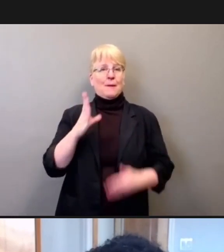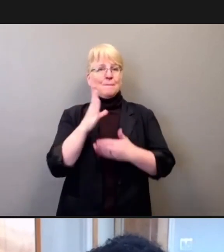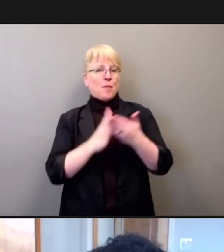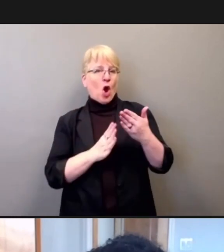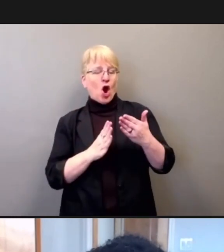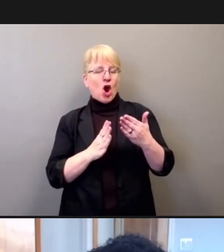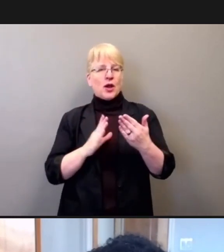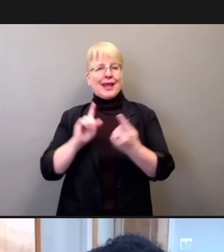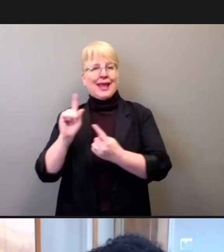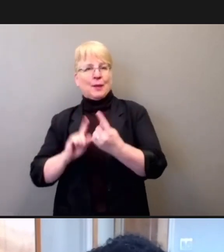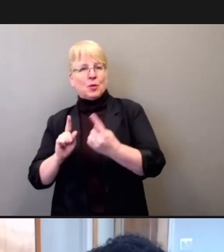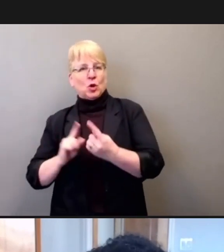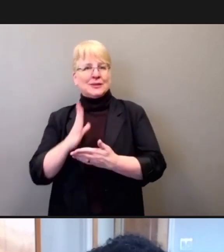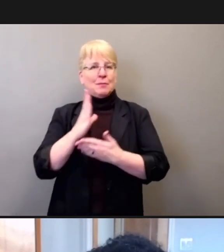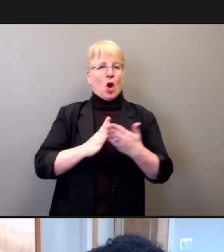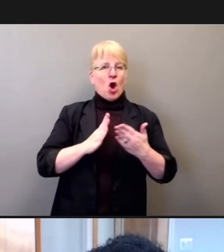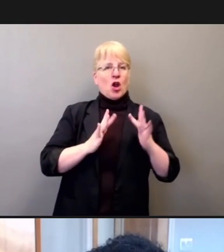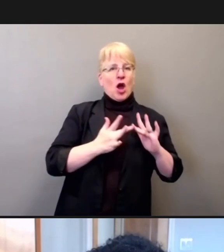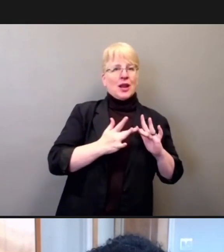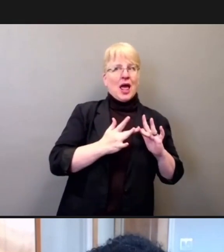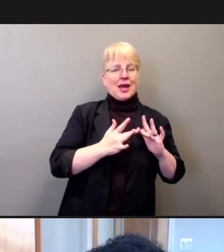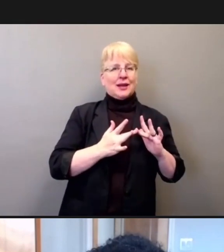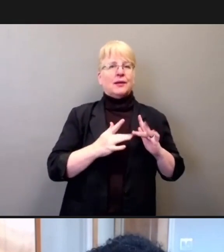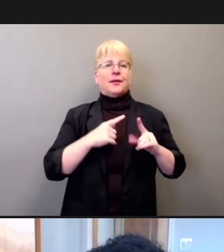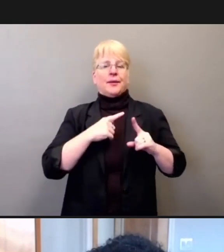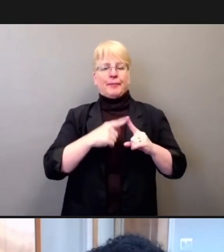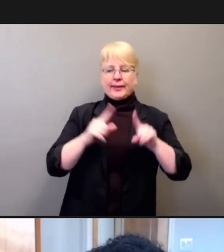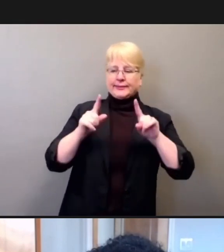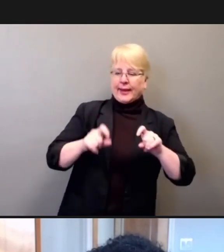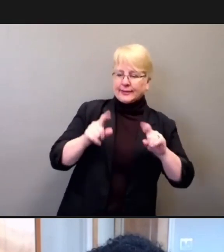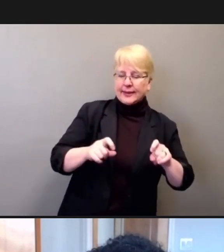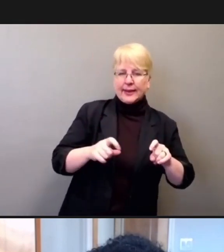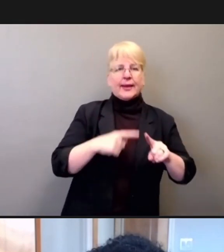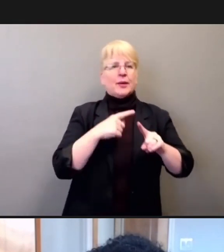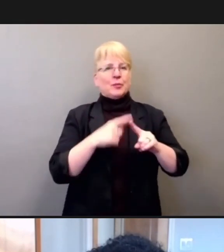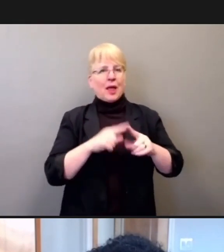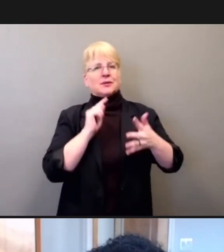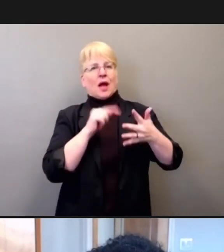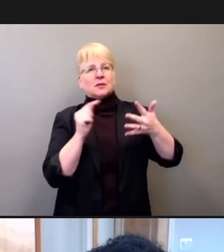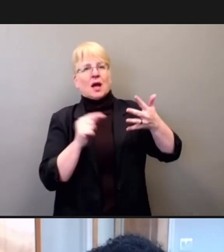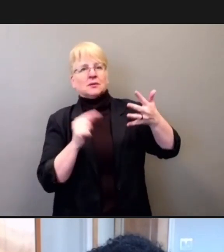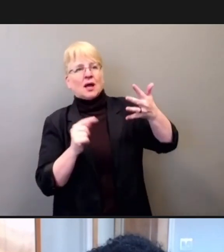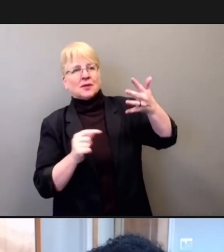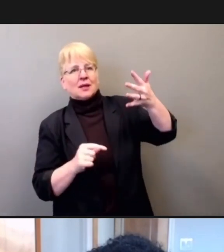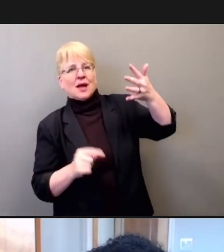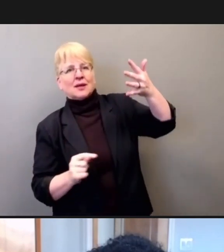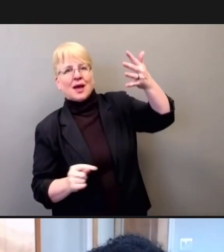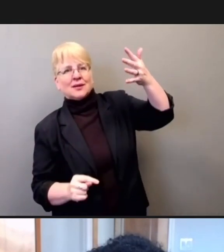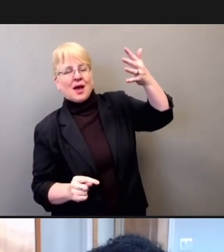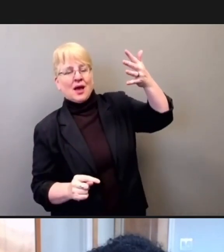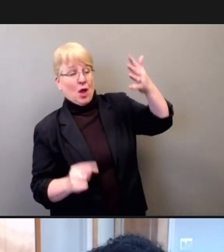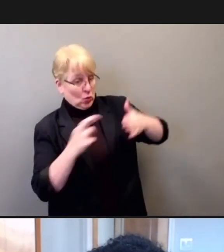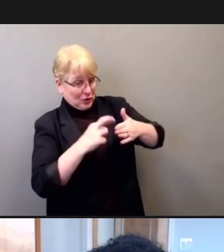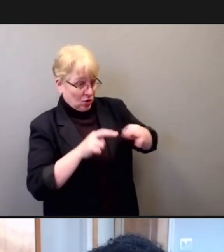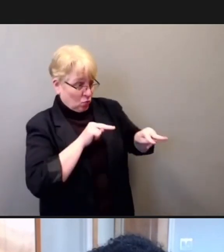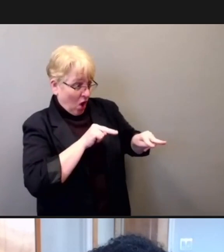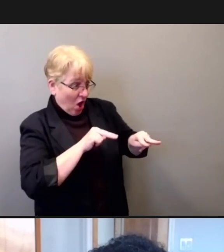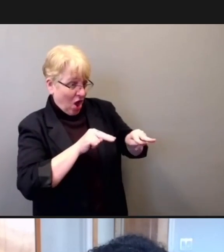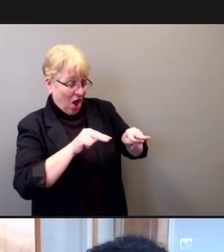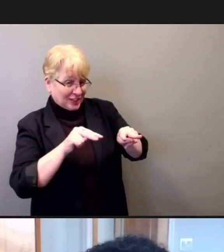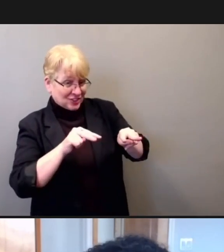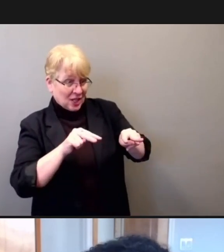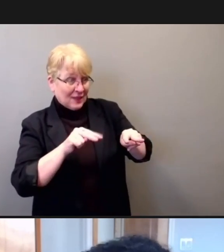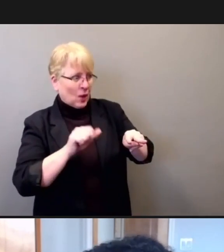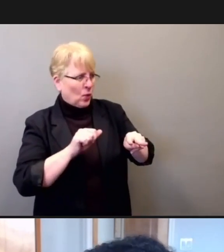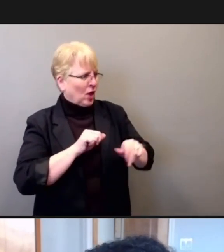So it's testing and it's all the right protocols that lend themselves to doing that also with sports,